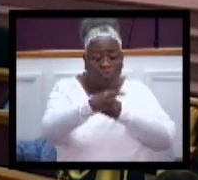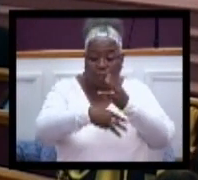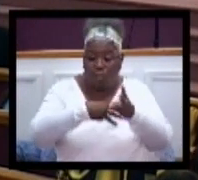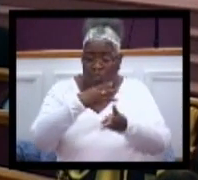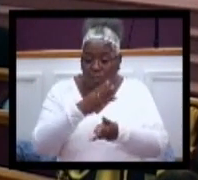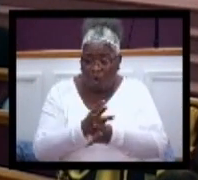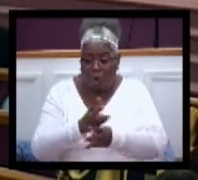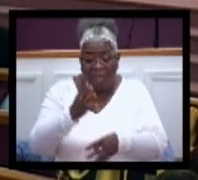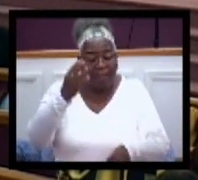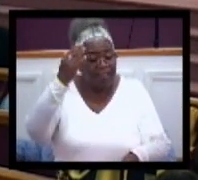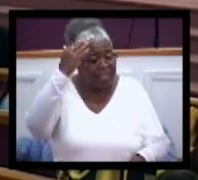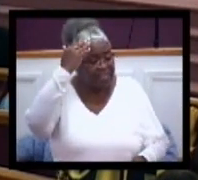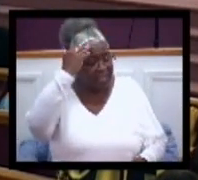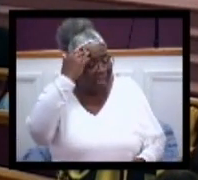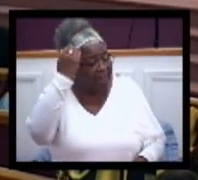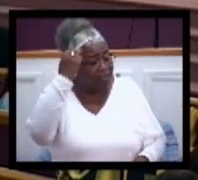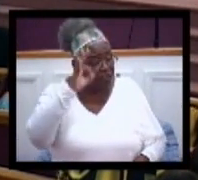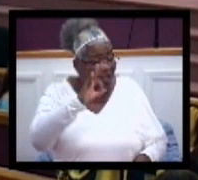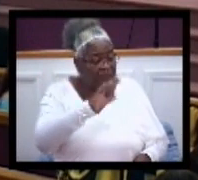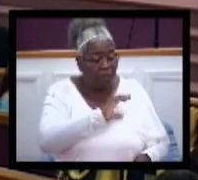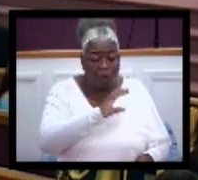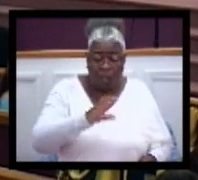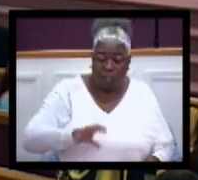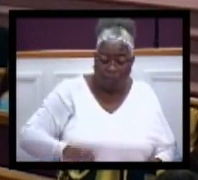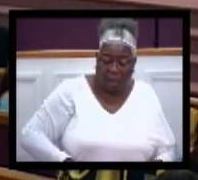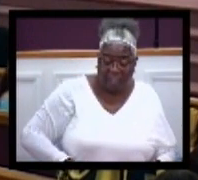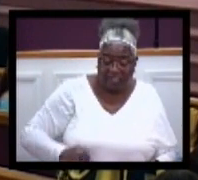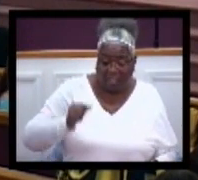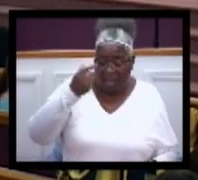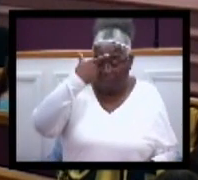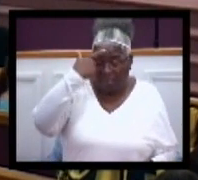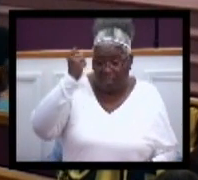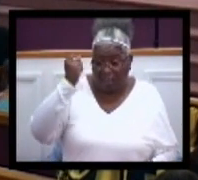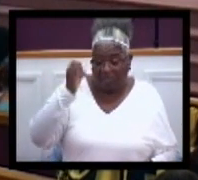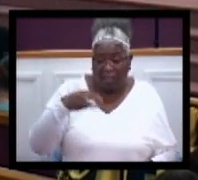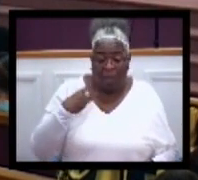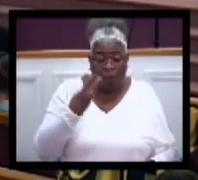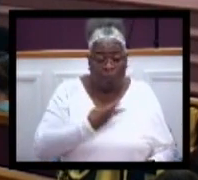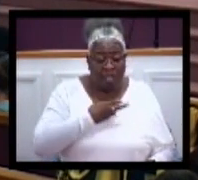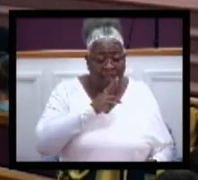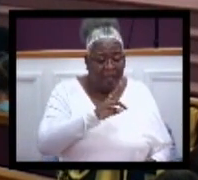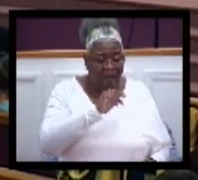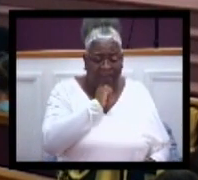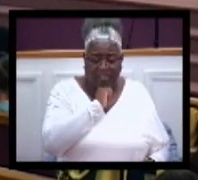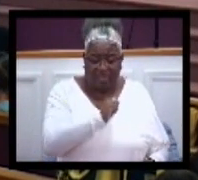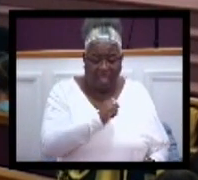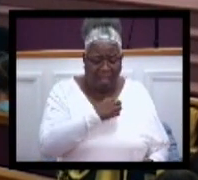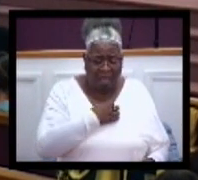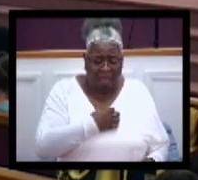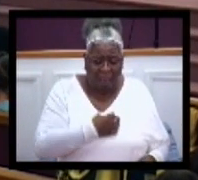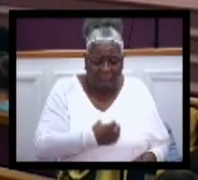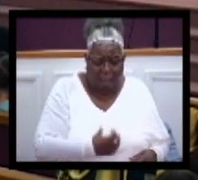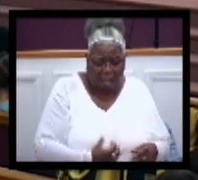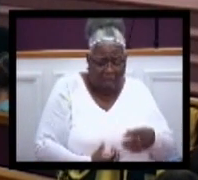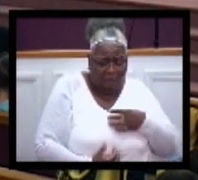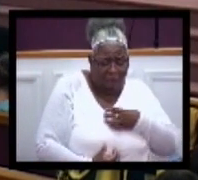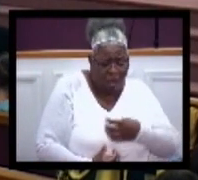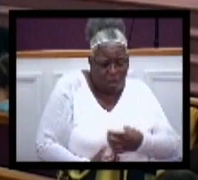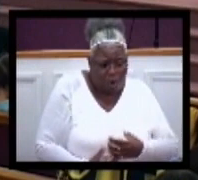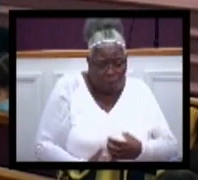the knowledge of Christ because we are not hungry